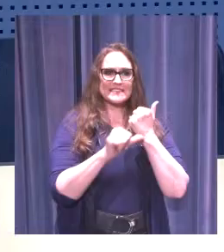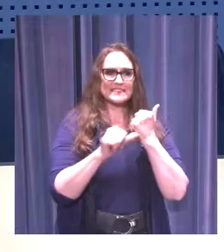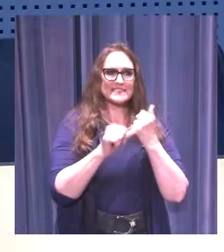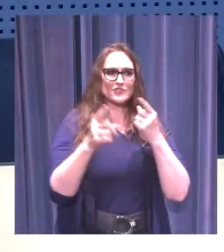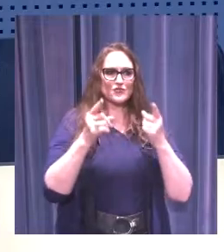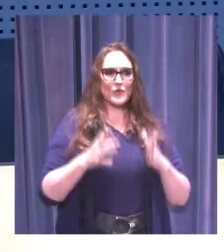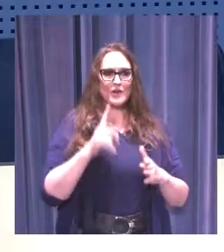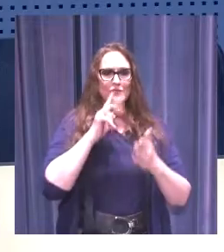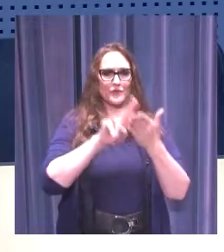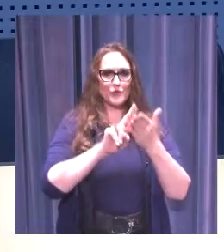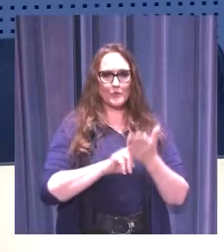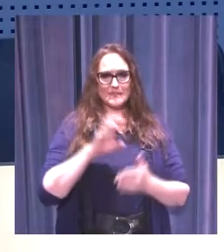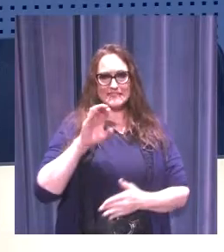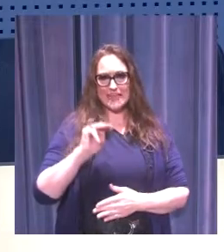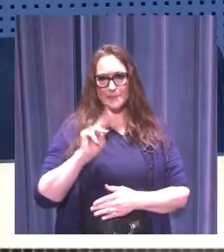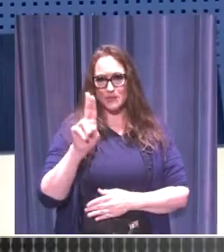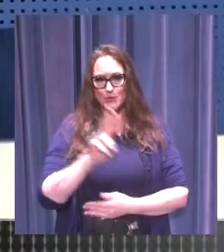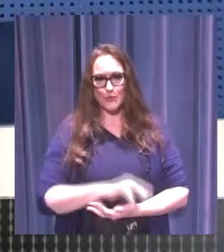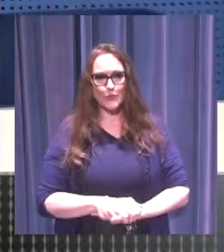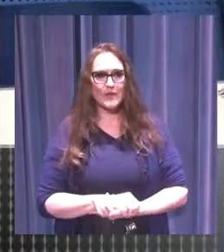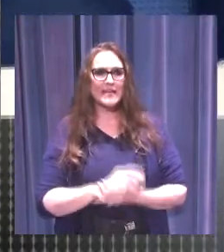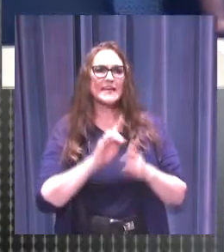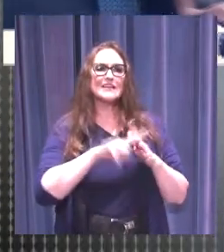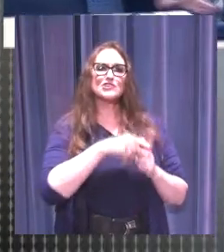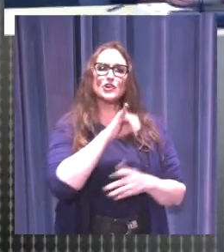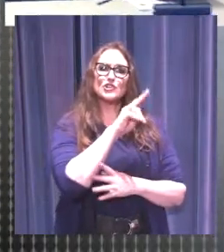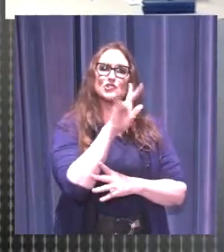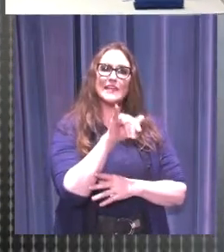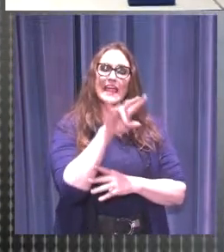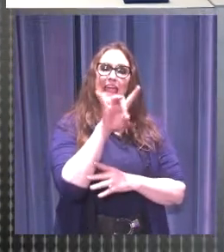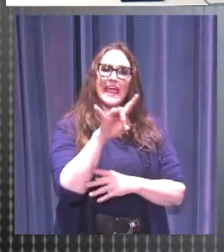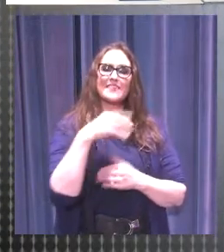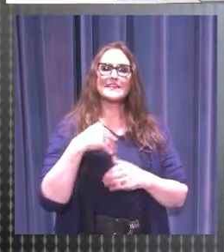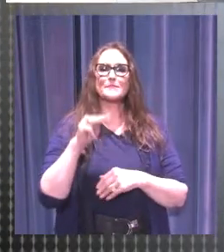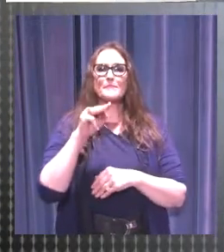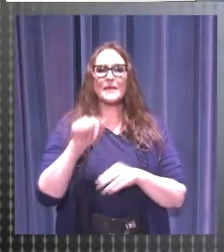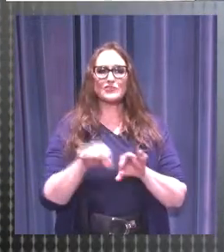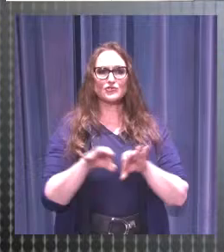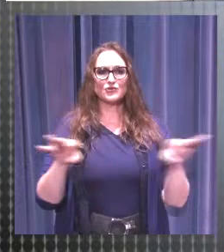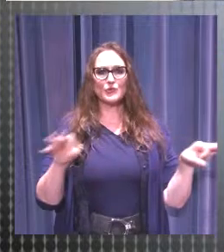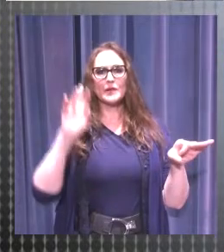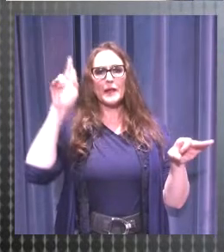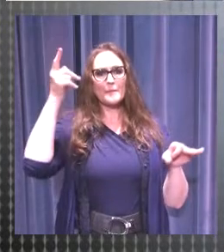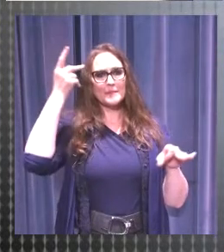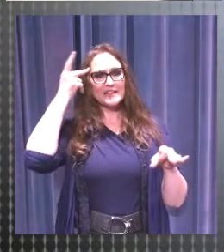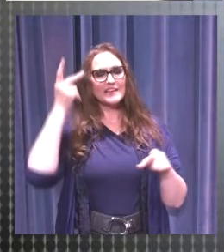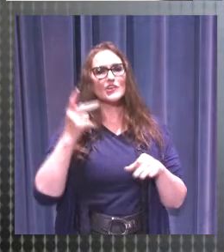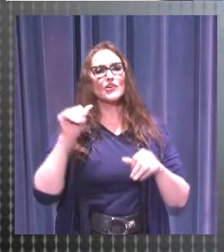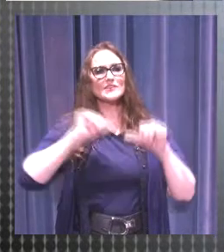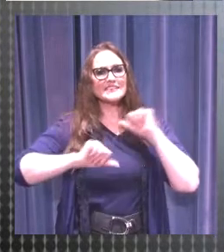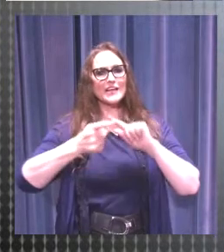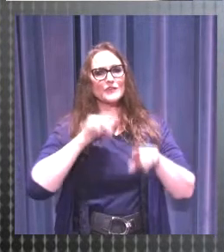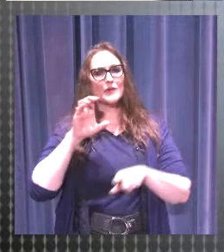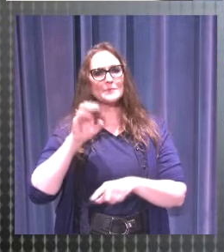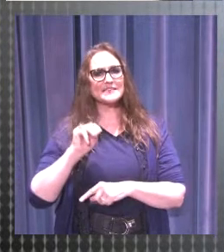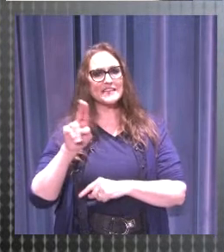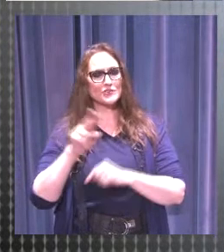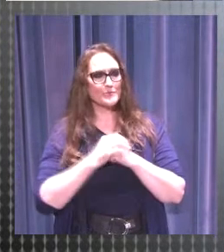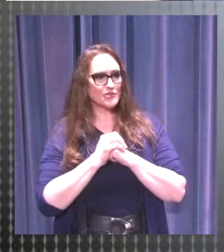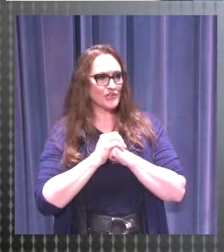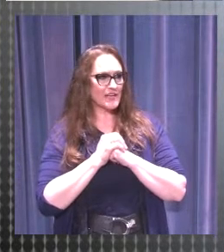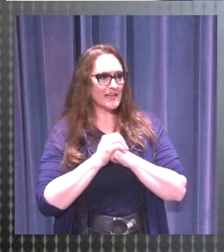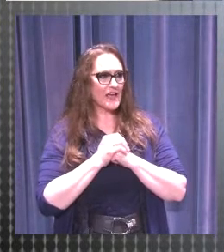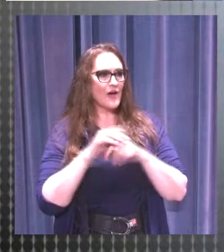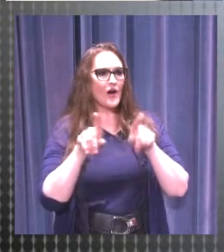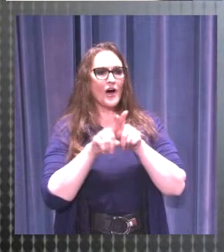of Enrollment at CMU. Started July 8th. He's got a master's degree in political science from Central Michigan, and he's also